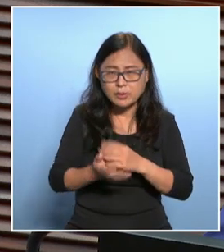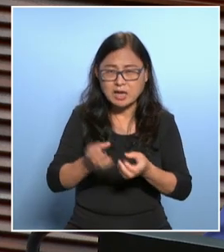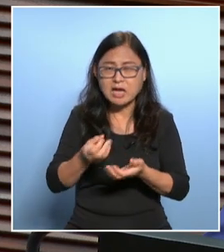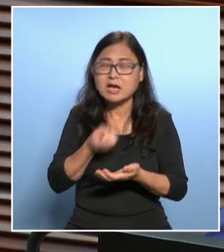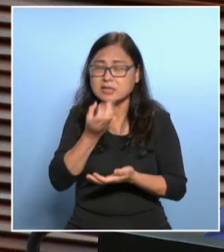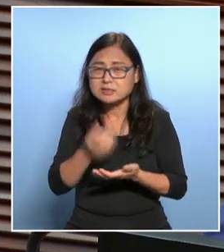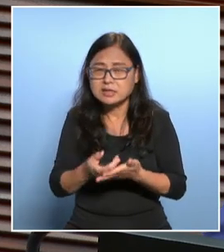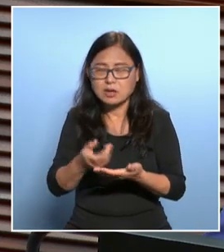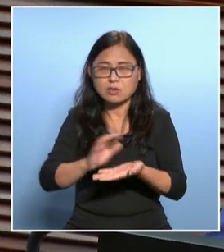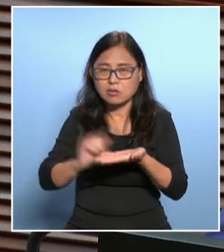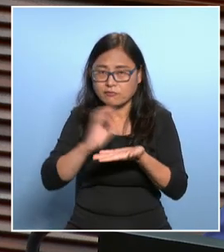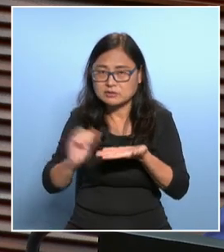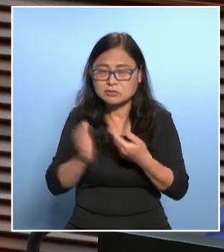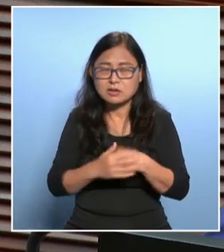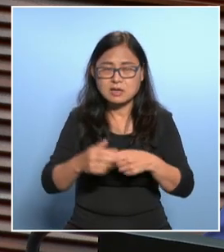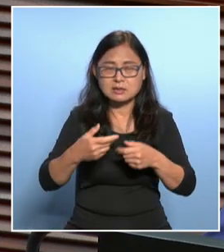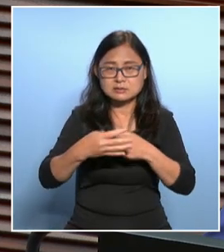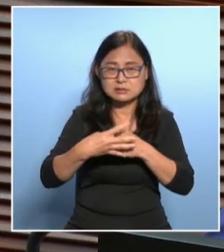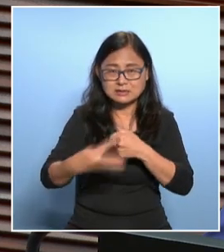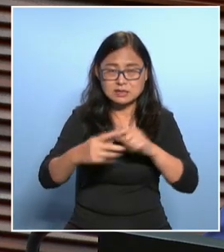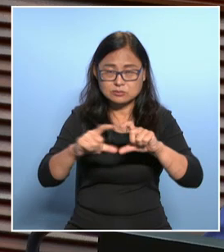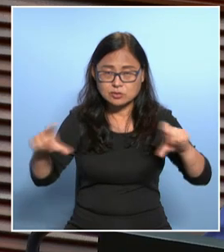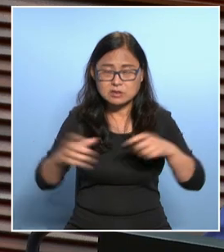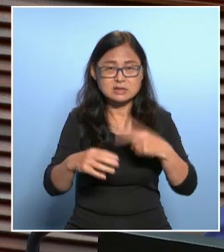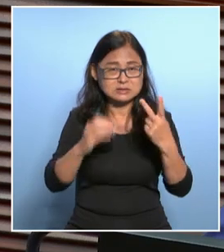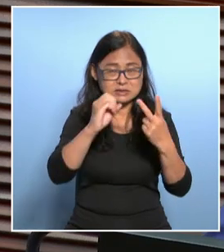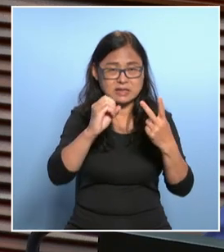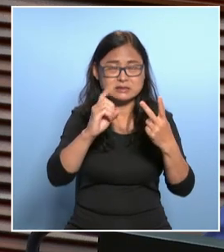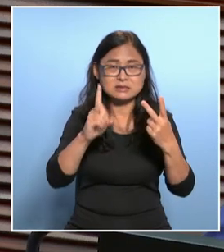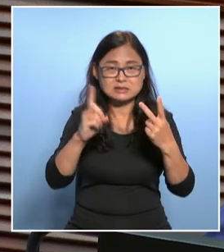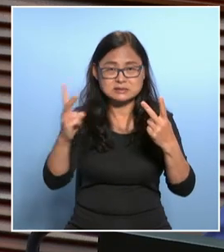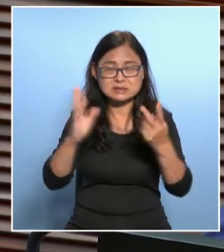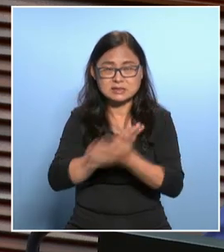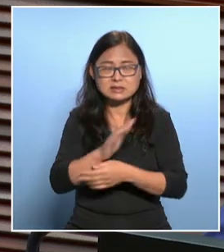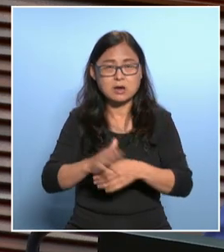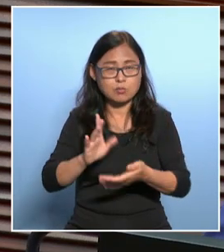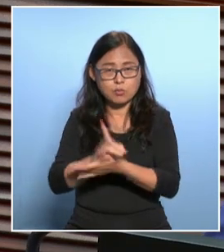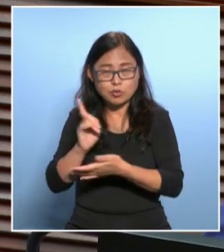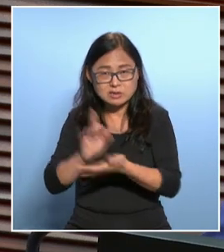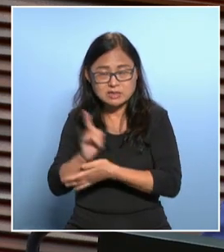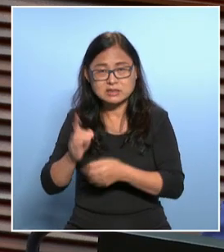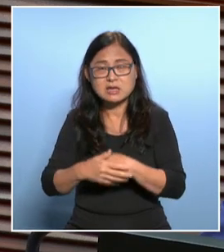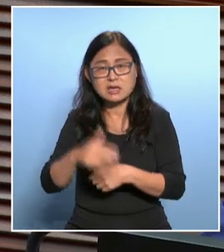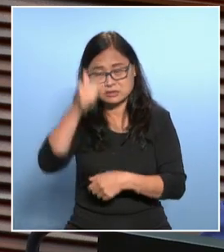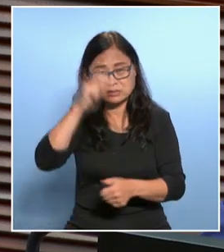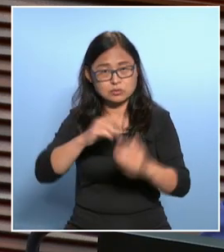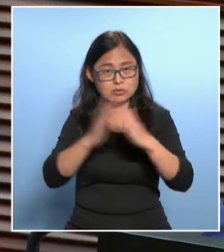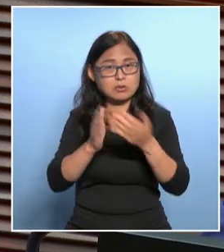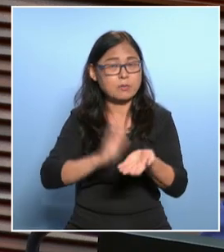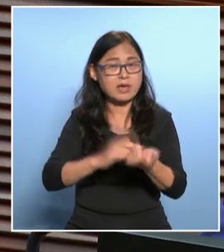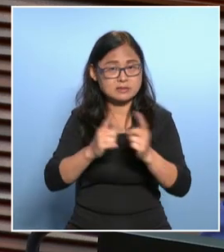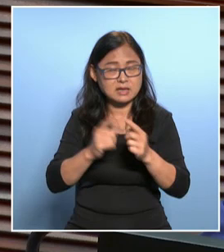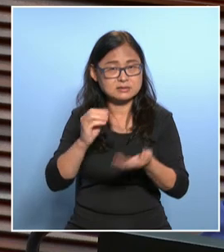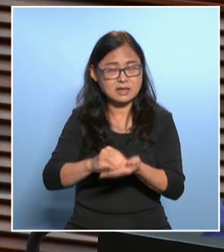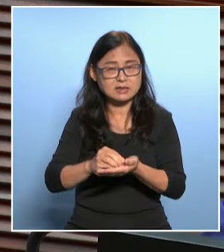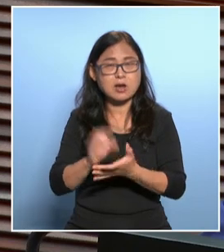last moments, but I have some questions regarding the details. In paragraph 4, it is mentioned that since